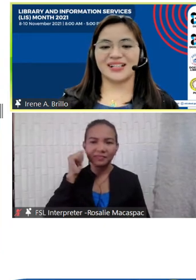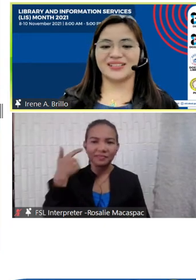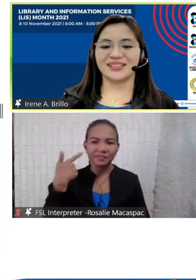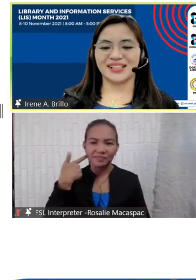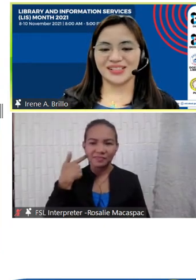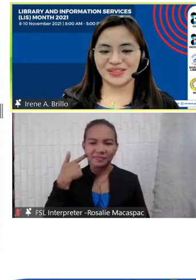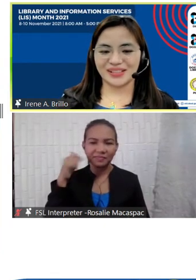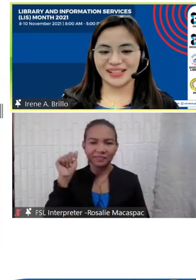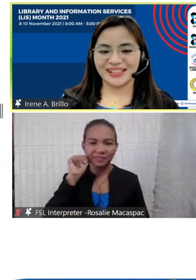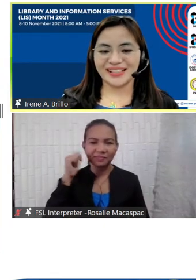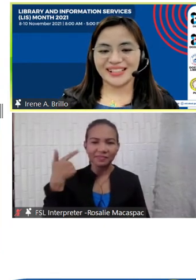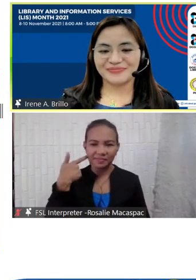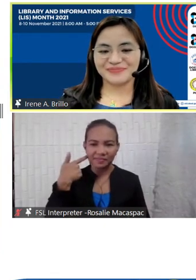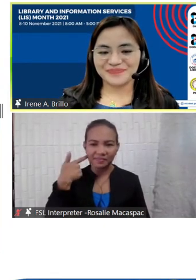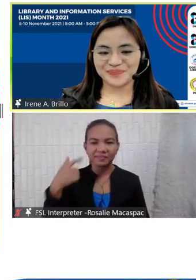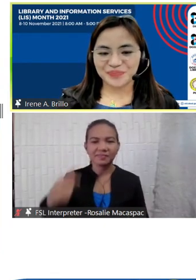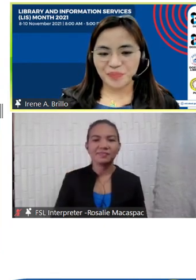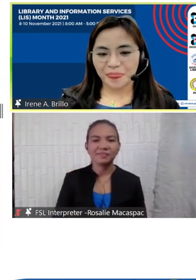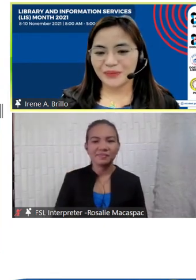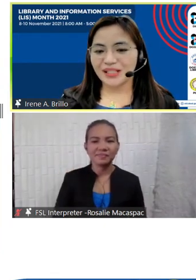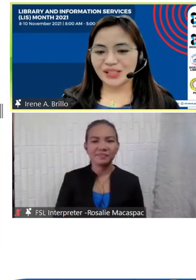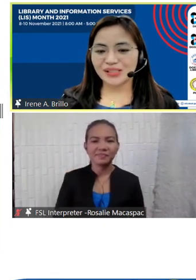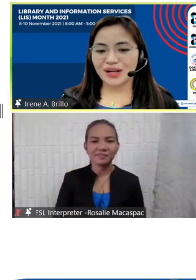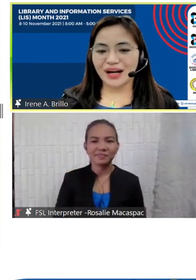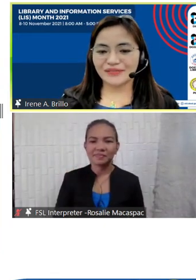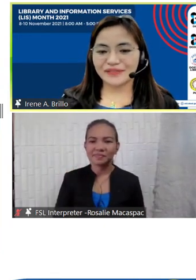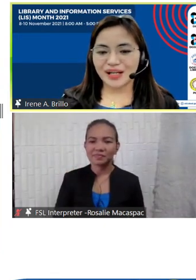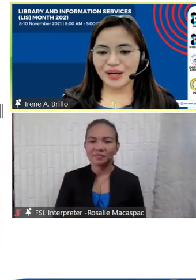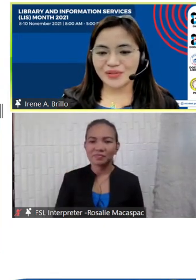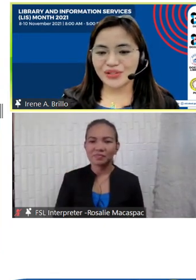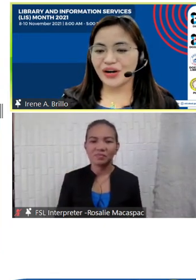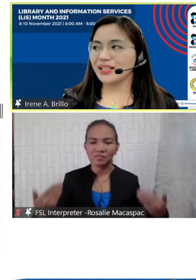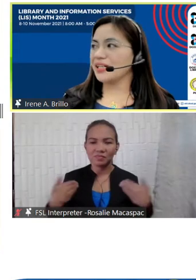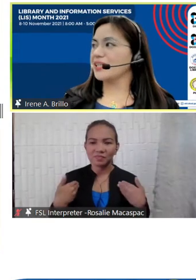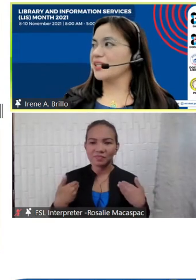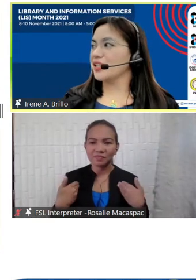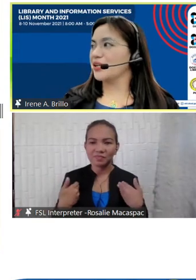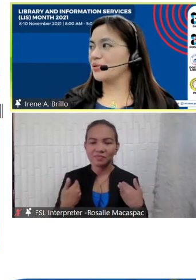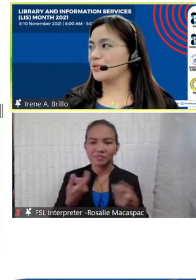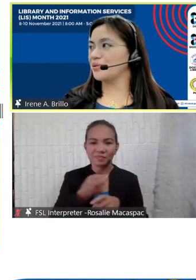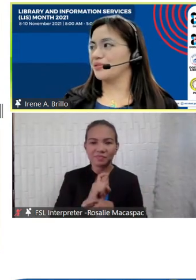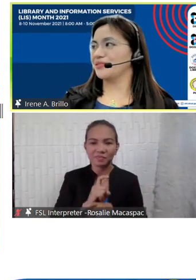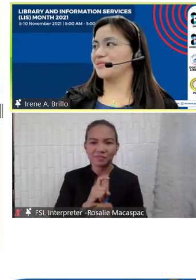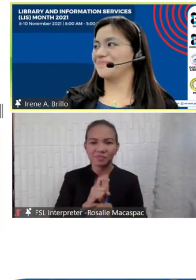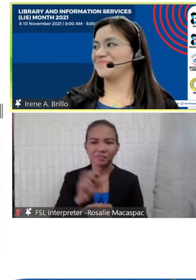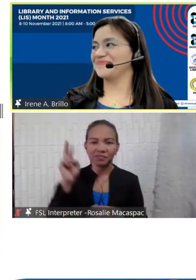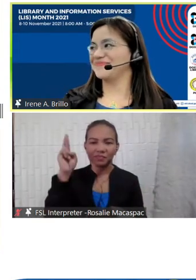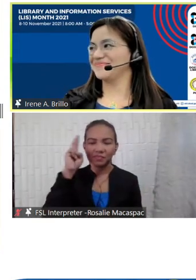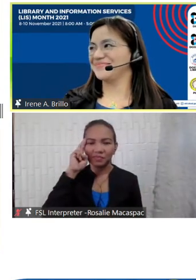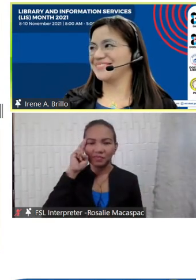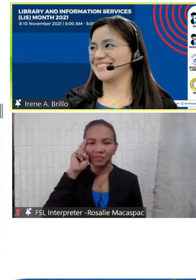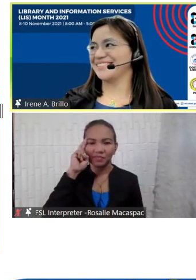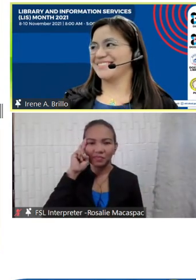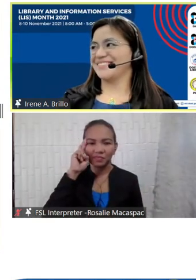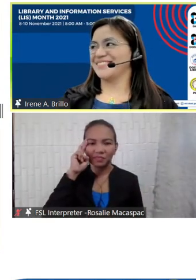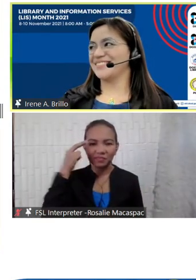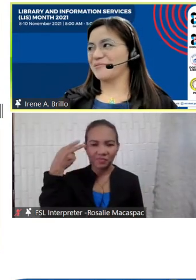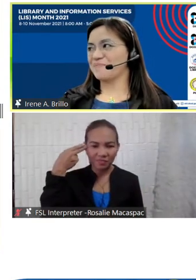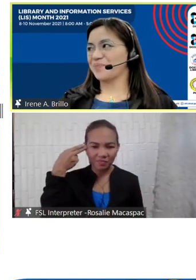Gekaraya. Okay, sorry. We also have from Ronnie Hu.